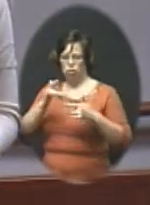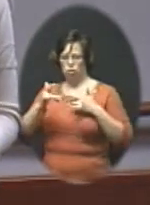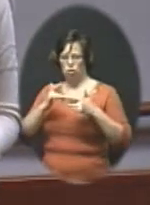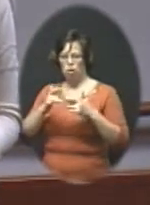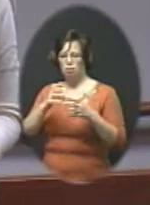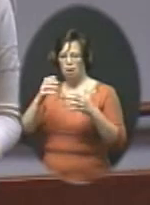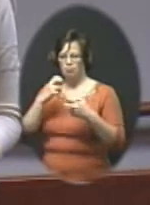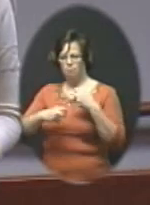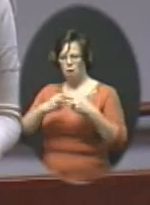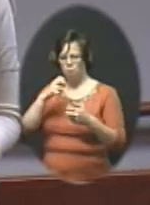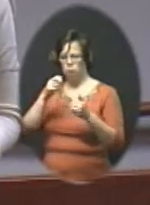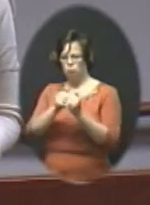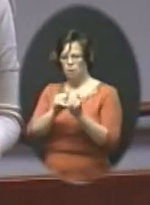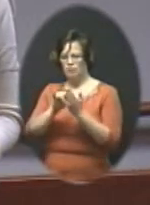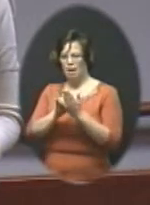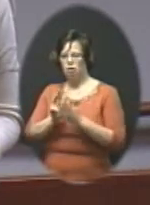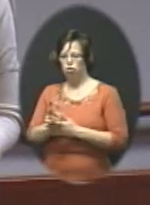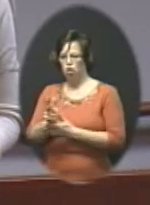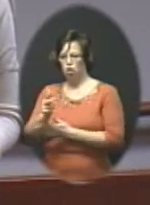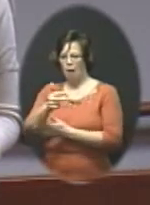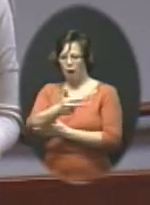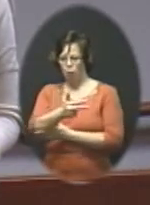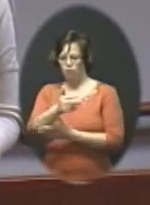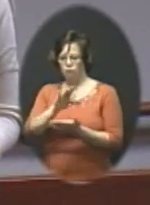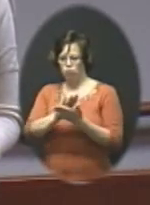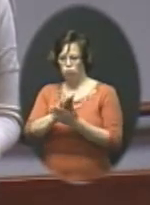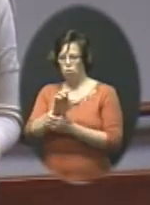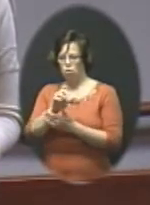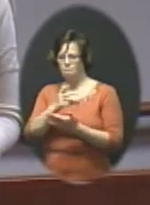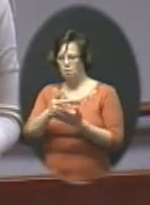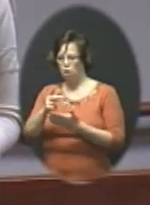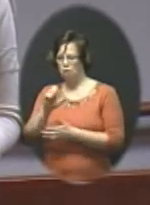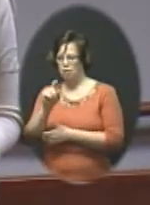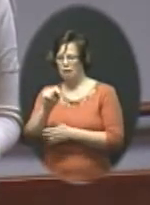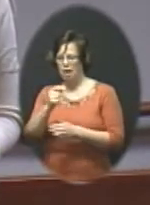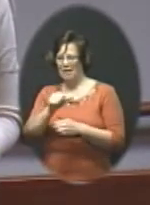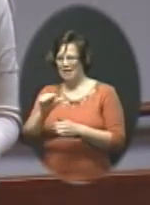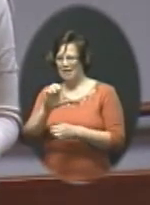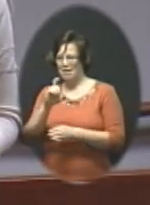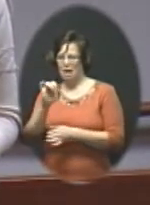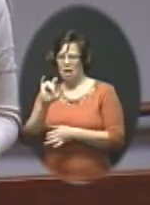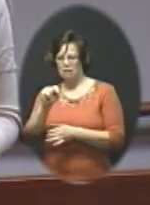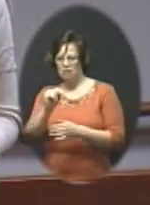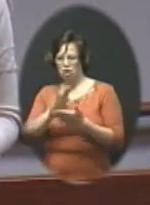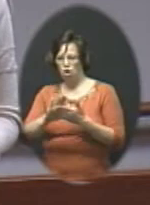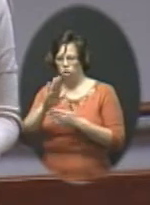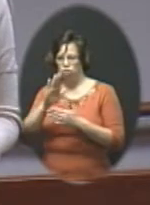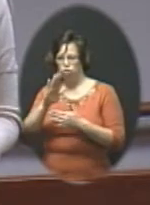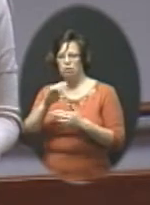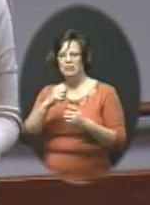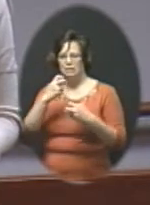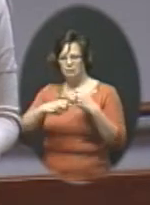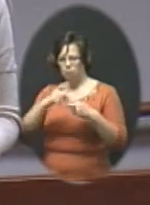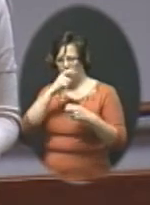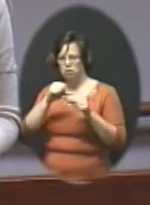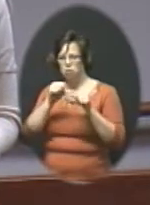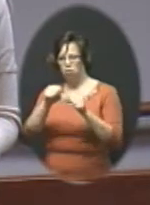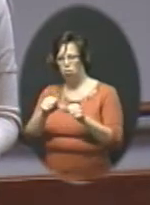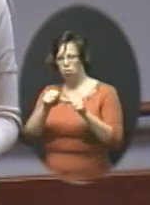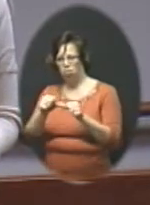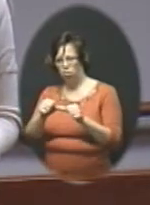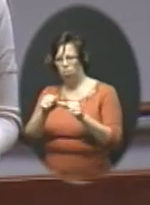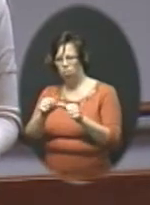the holdup comes from the fact that turning out of the school parking lot at any of the exits, whether on College or Lone Elm, is so difficult due to the constant flow of